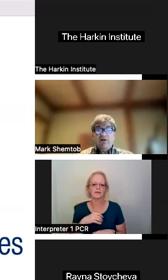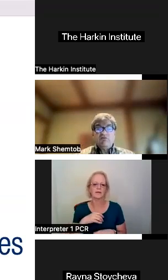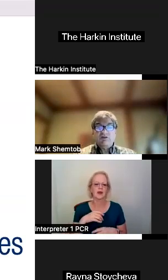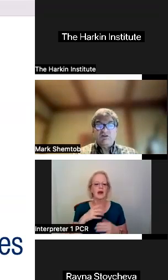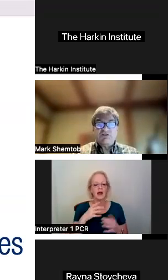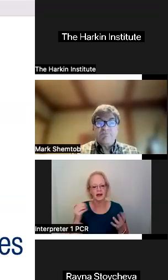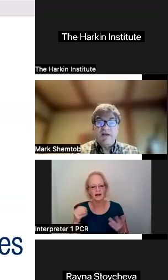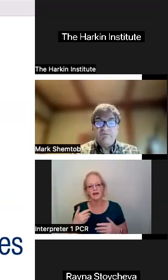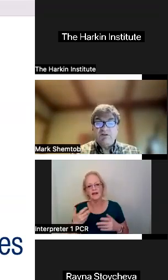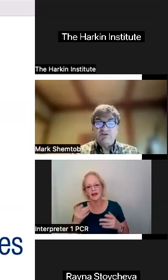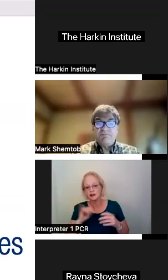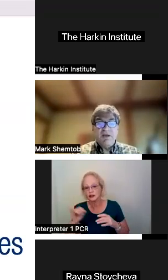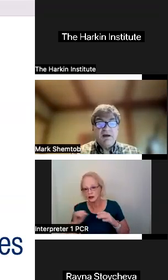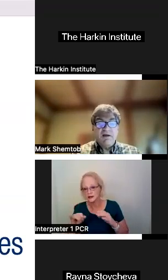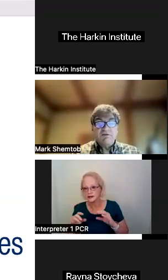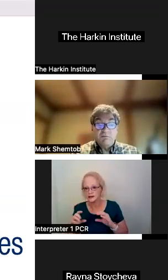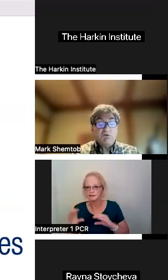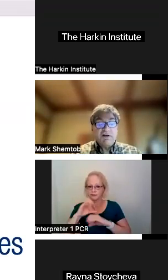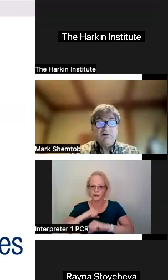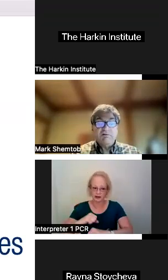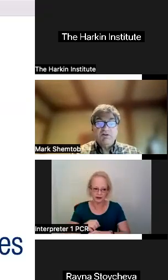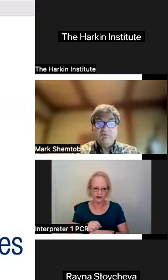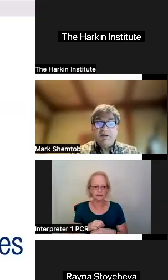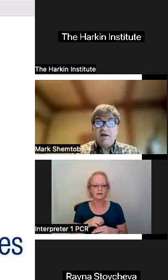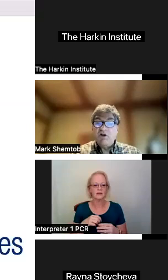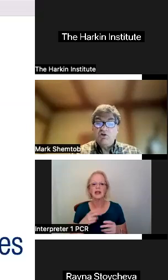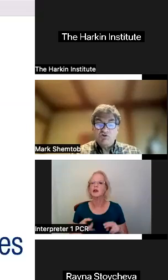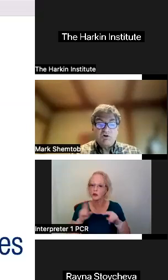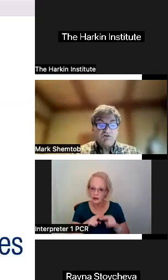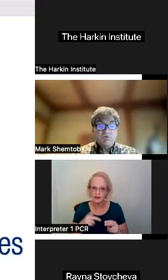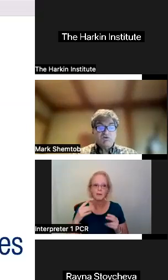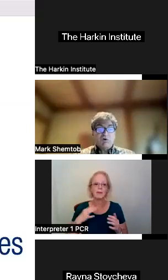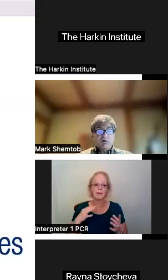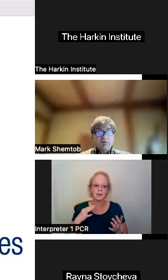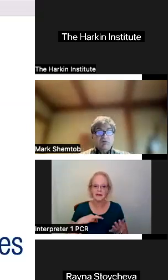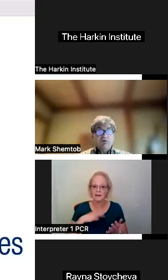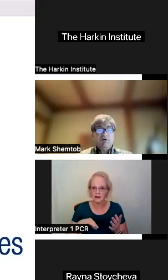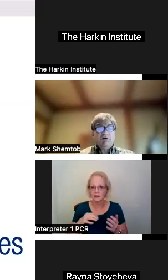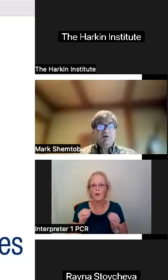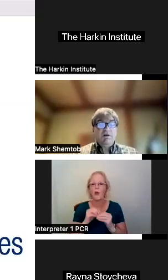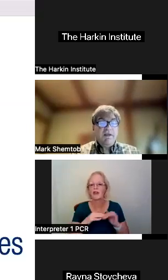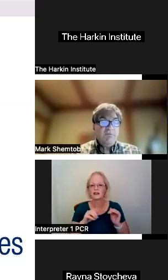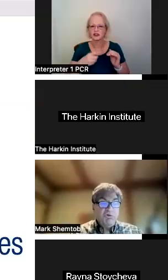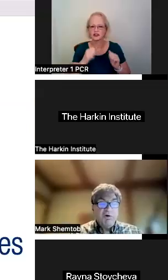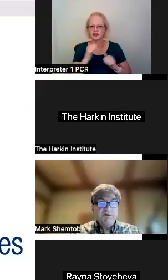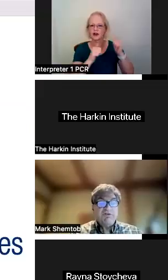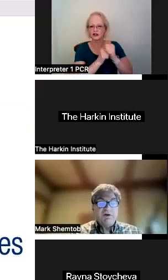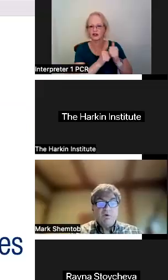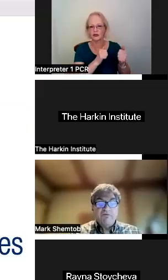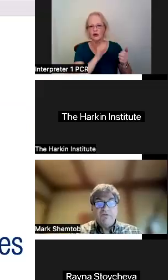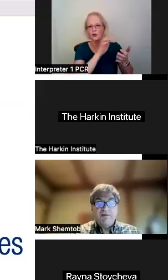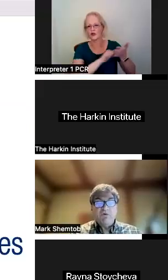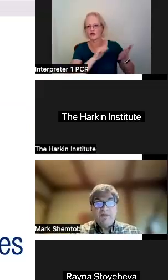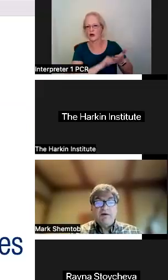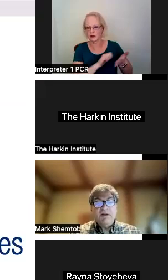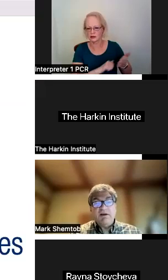risks increases the benefits beyond the mortality risk beyond structured withdrawals. Employers can